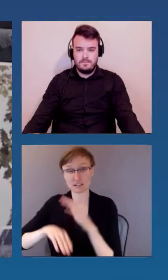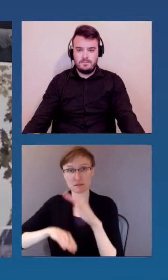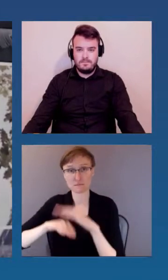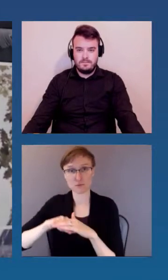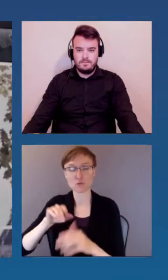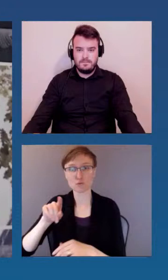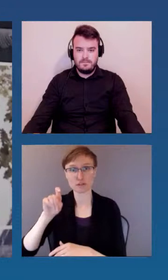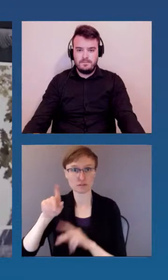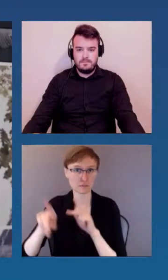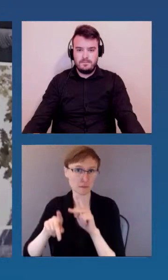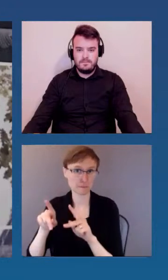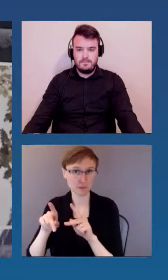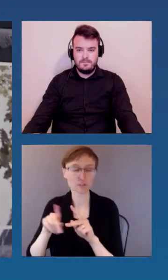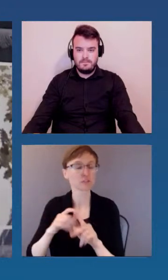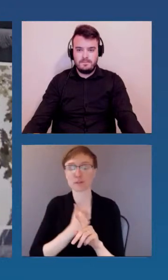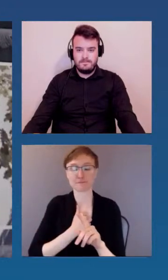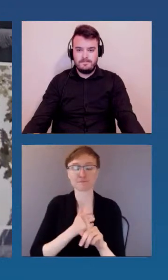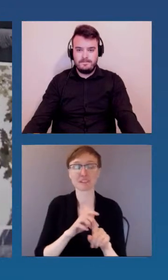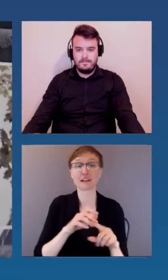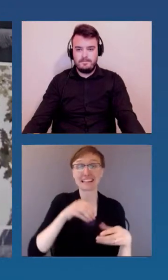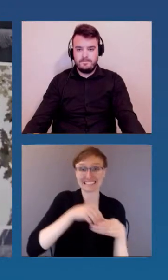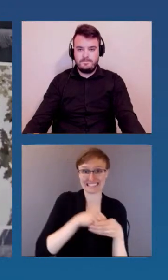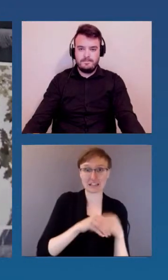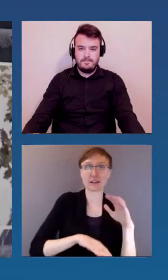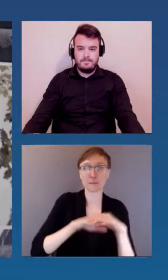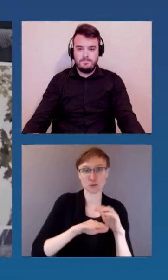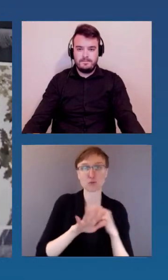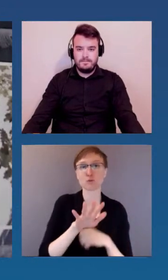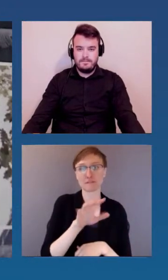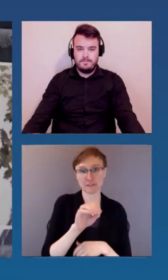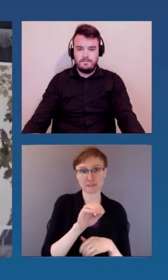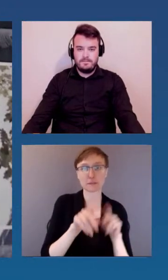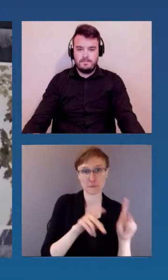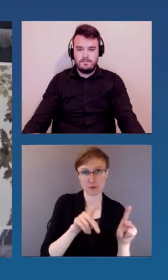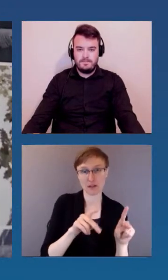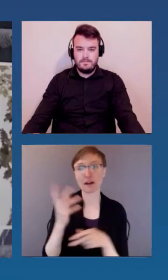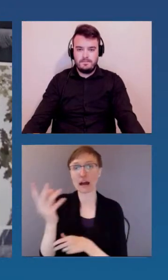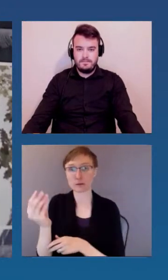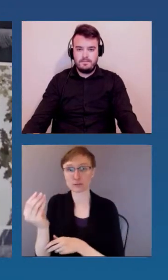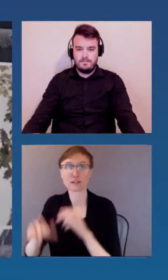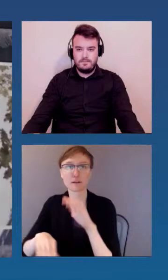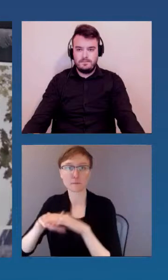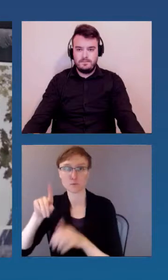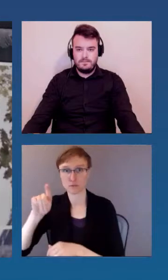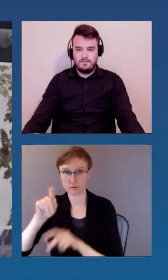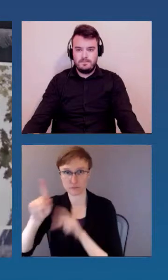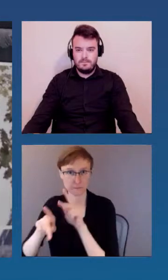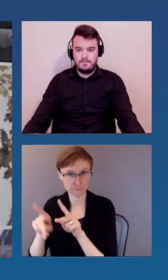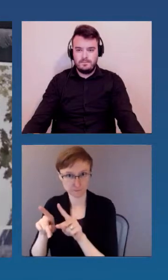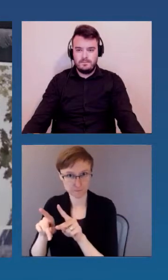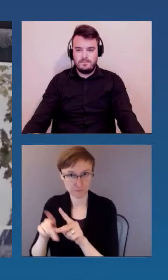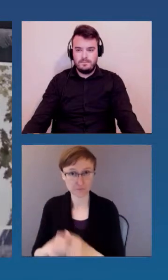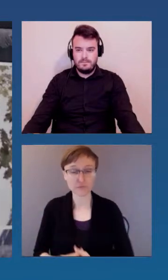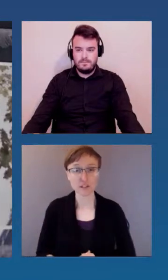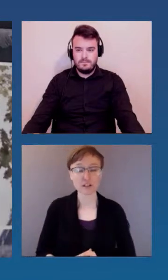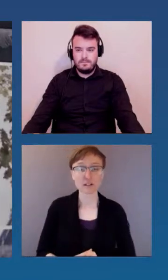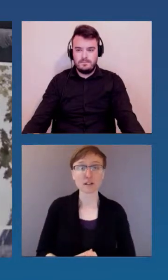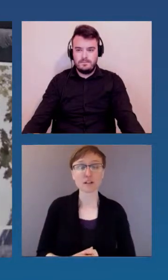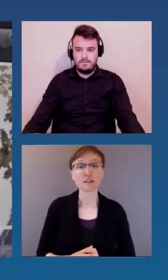to be COVID-wise. This includes events on campus and off campus, house parties and private